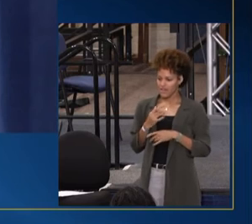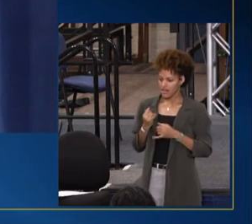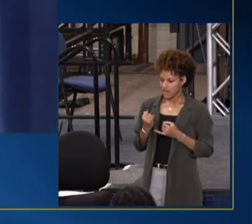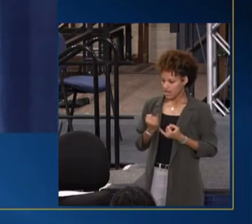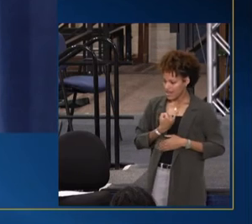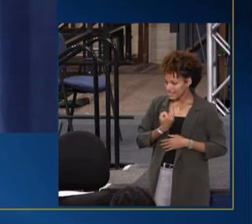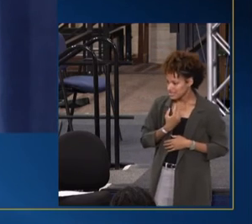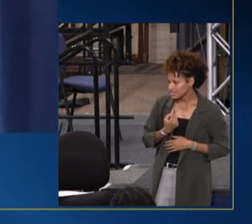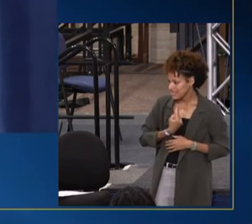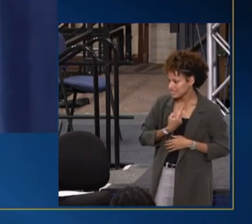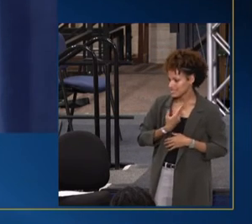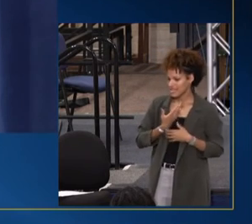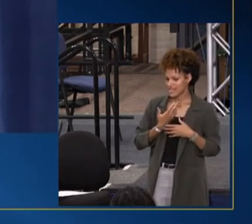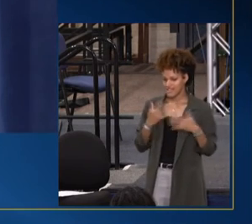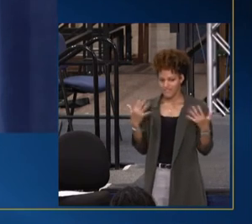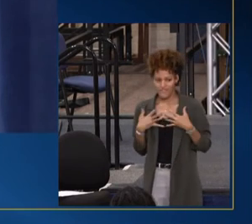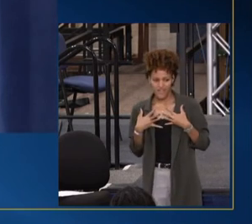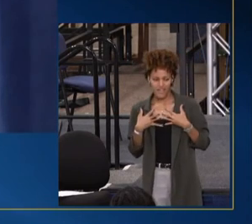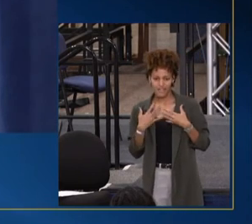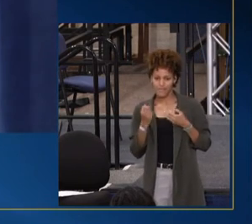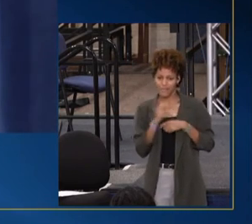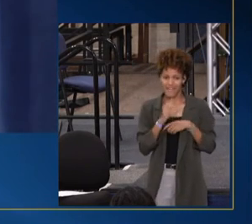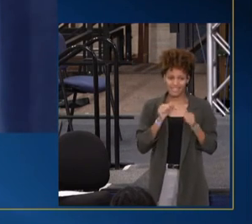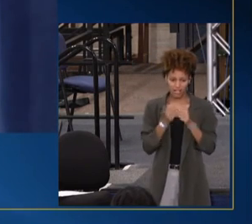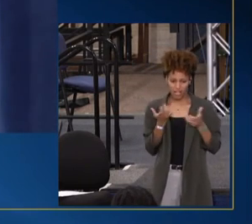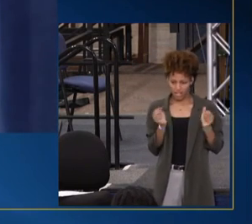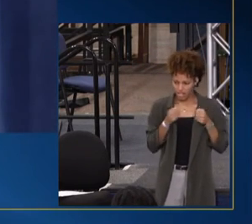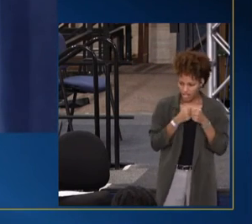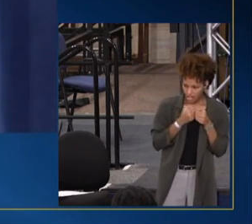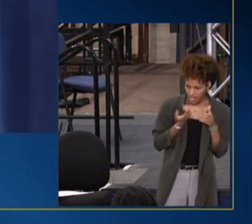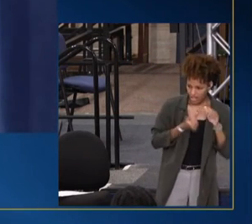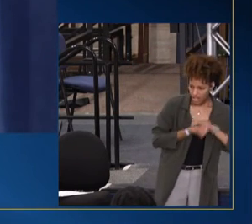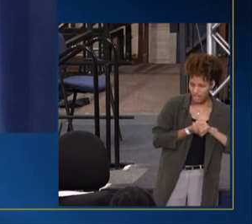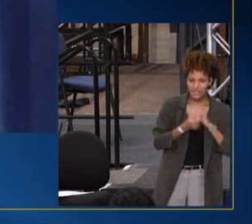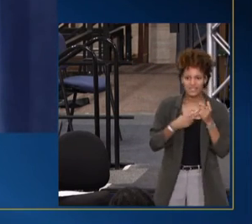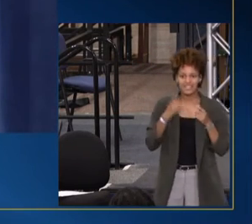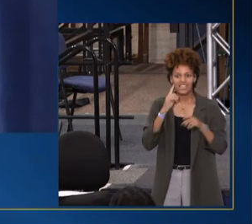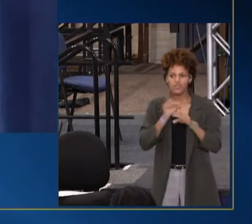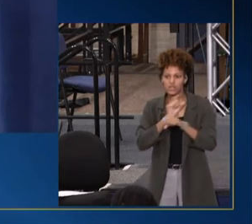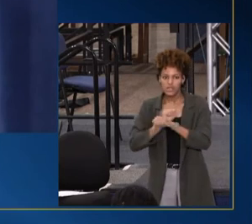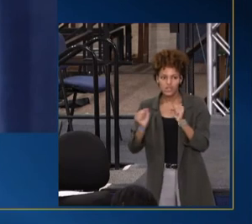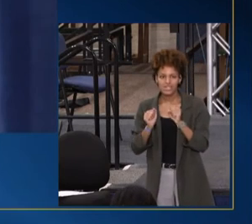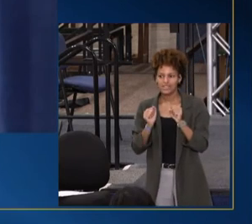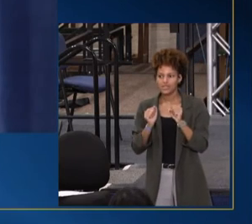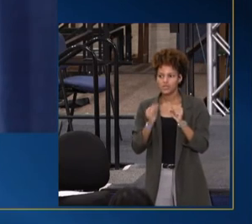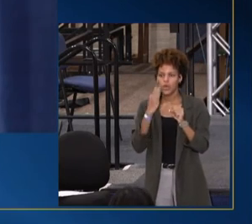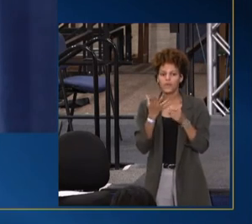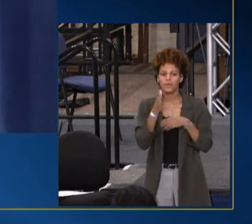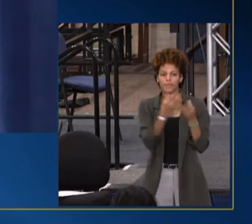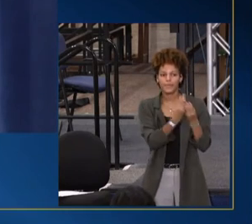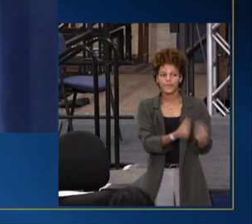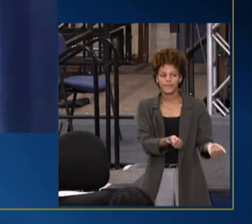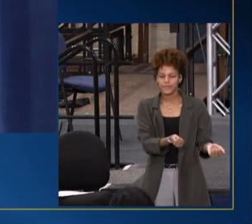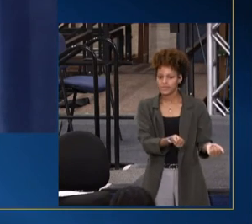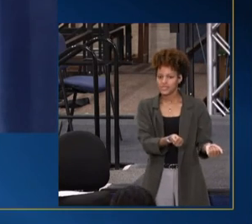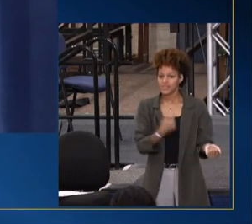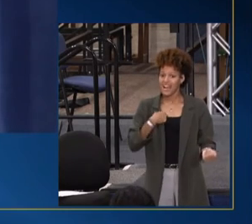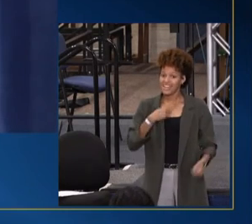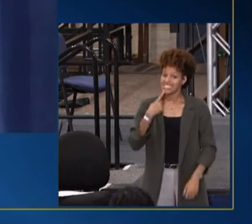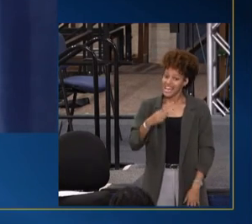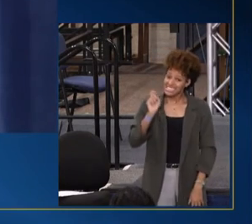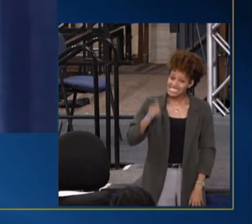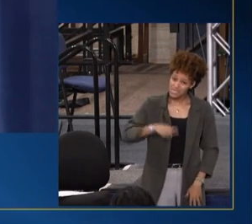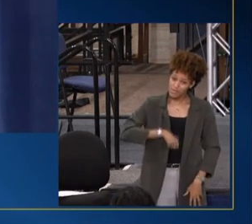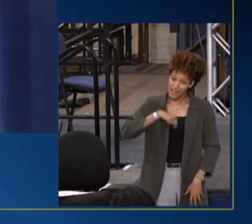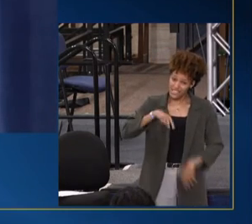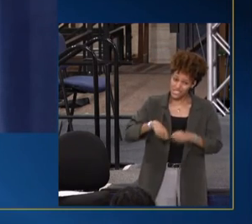if they push us back into the closet, they're hoping that we will literally and figuratively cease from being. That's exactly right. So when I say I needed Pride this year,